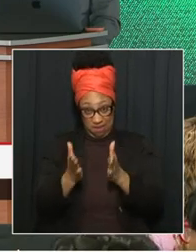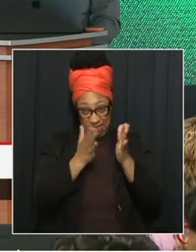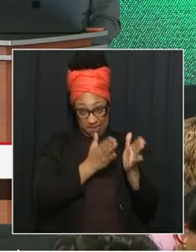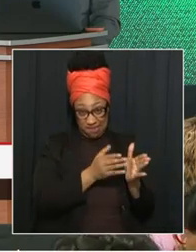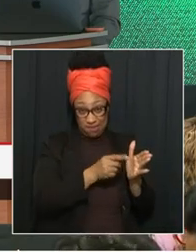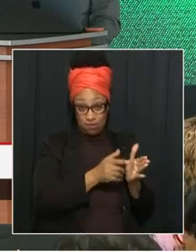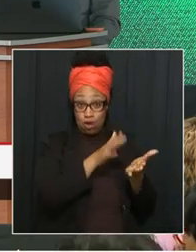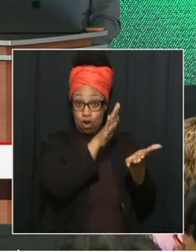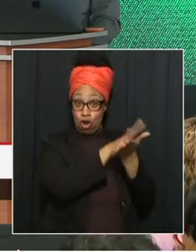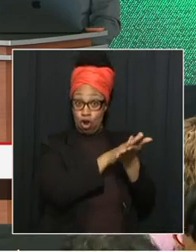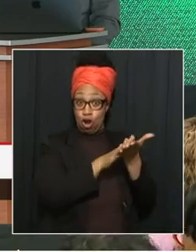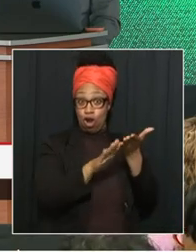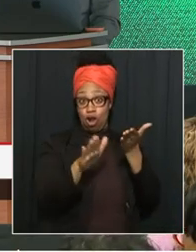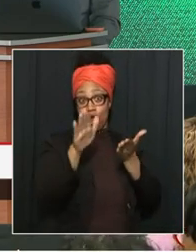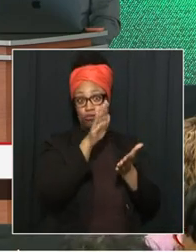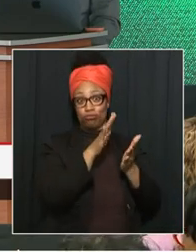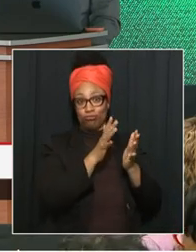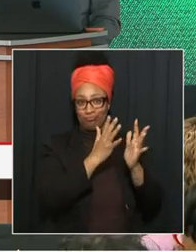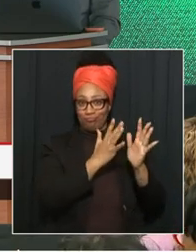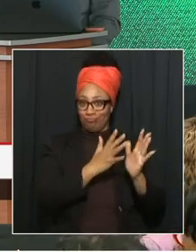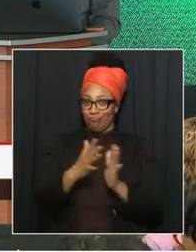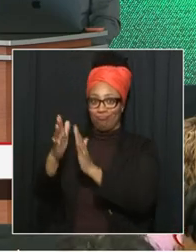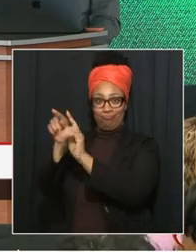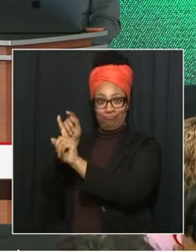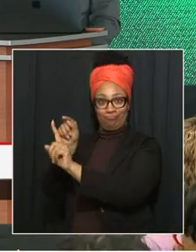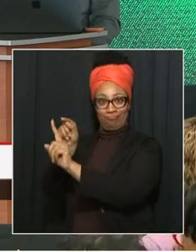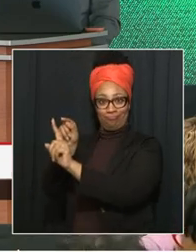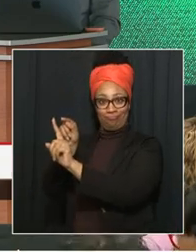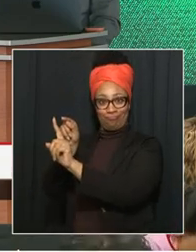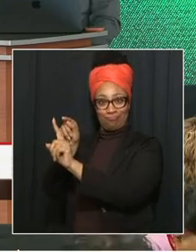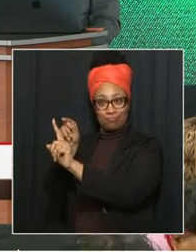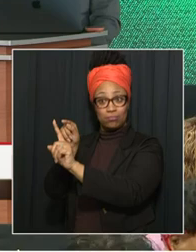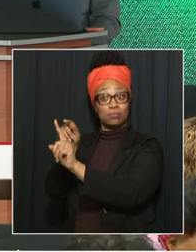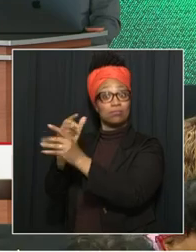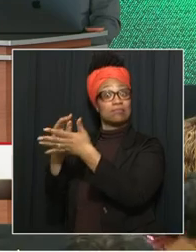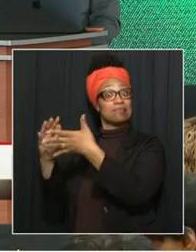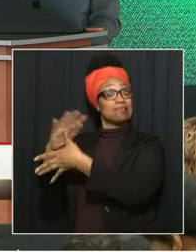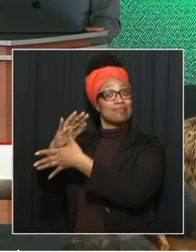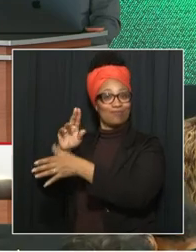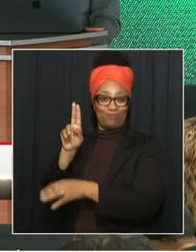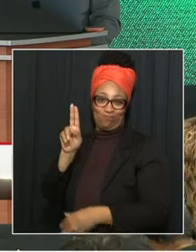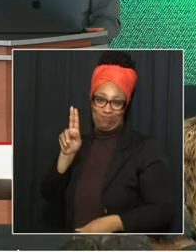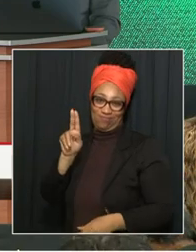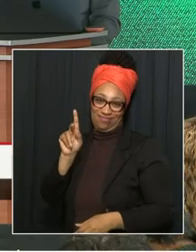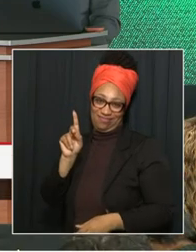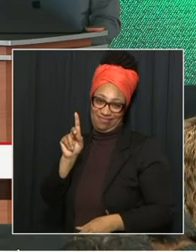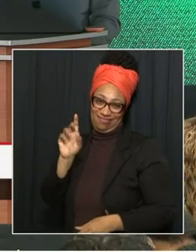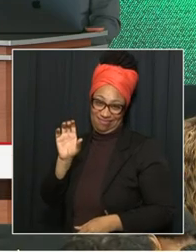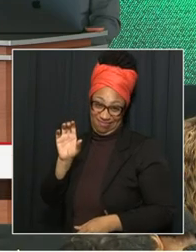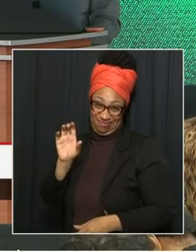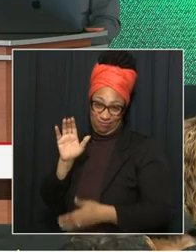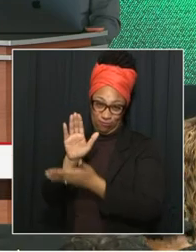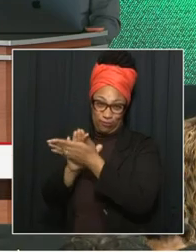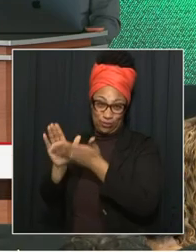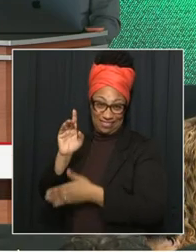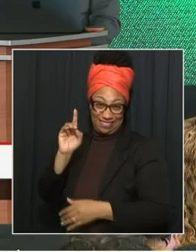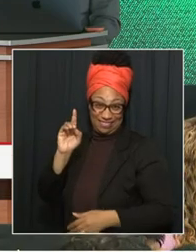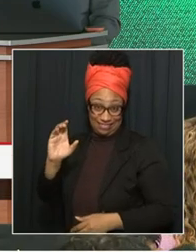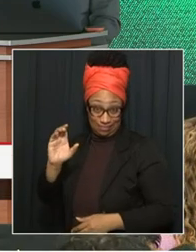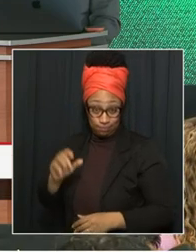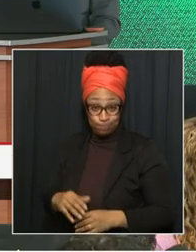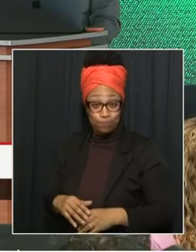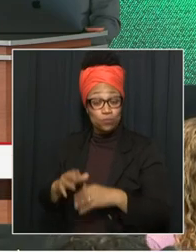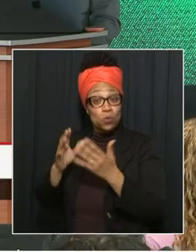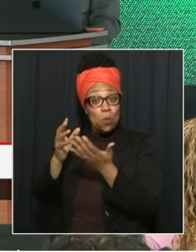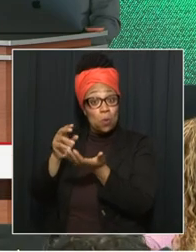prioritize making sure our UDC is funded. We also prioritize, and this is a change that will impact thousands of